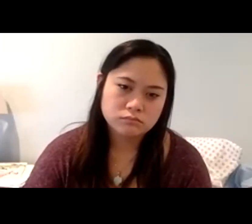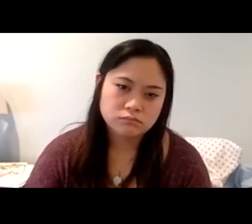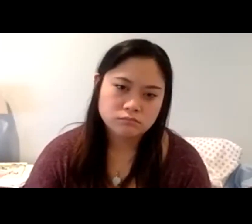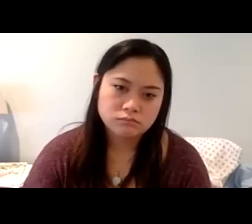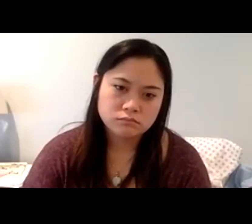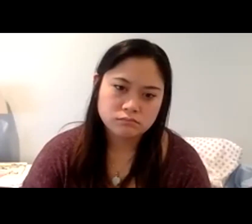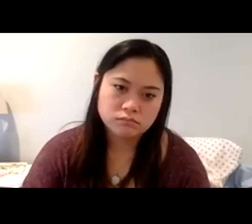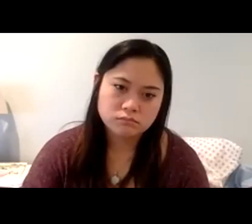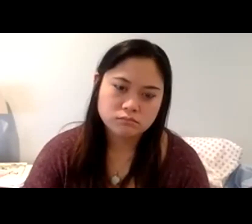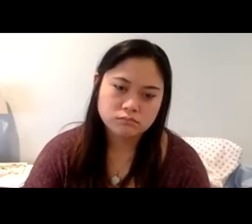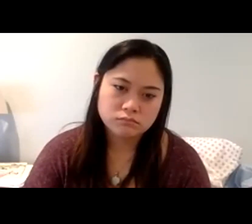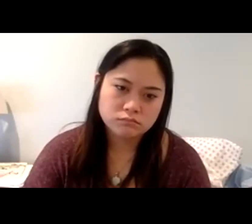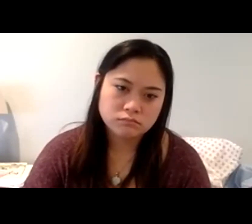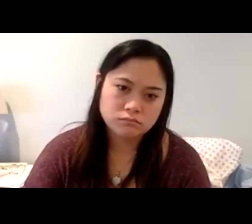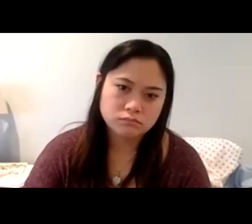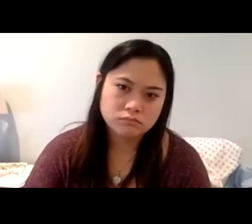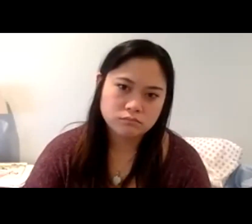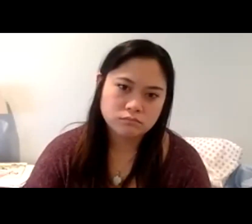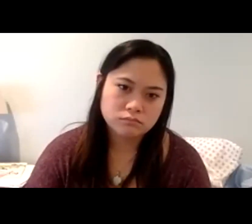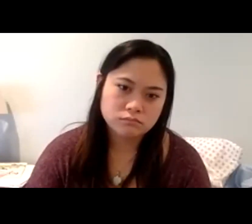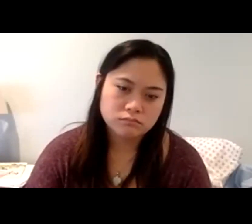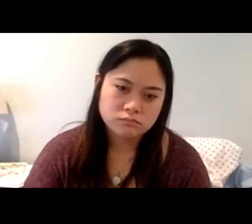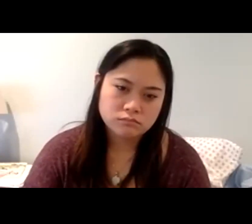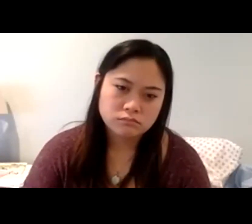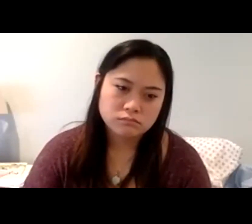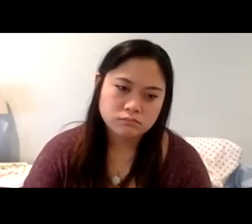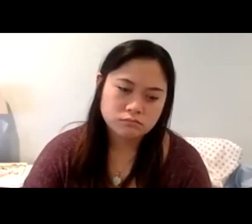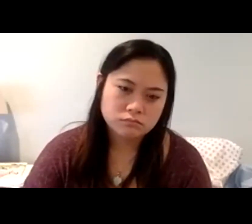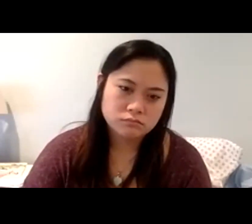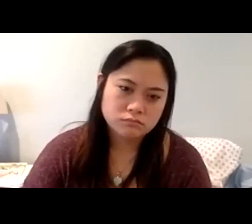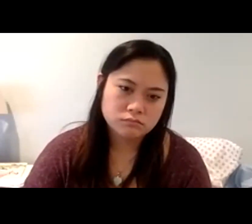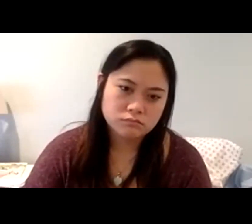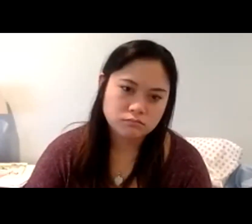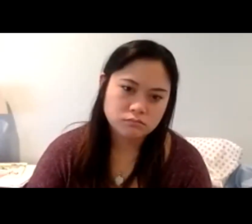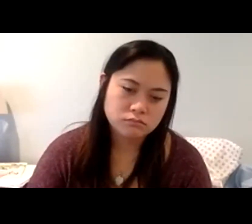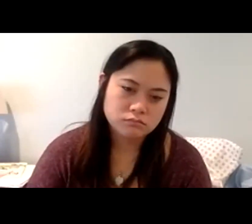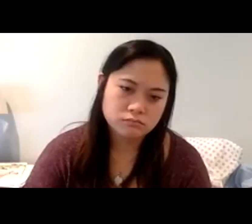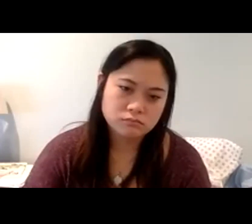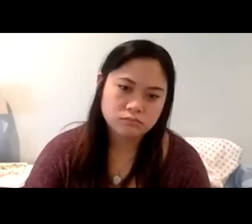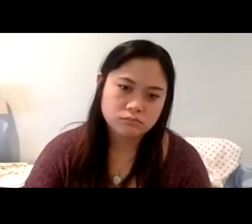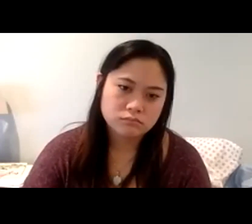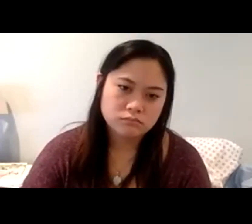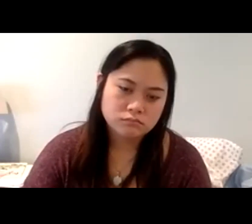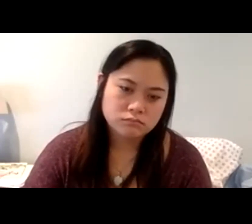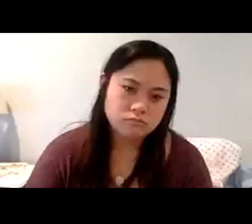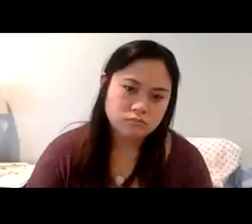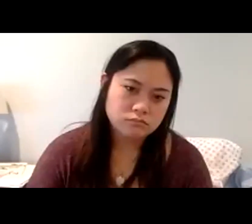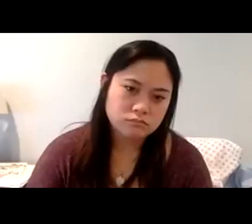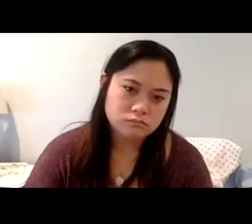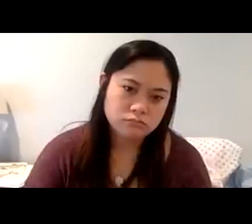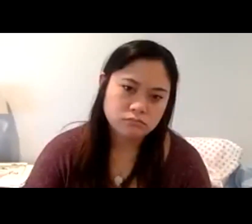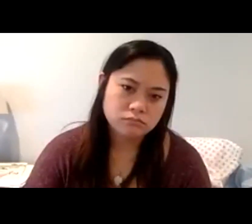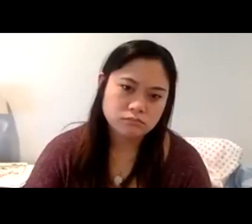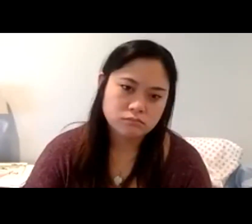because it comes from the psych community. And then if they're not updating the DSM, which they only do every 10 years or so, we don't usually